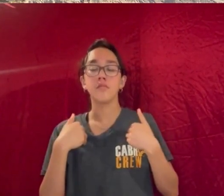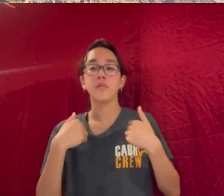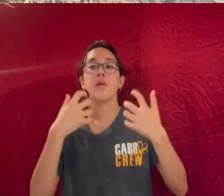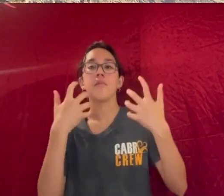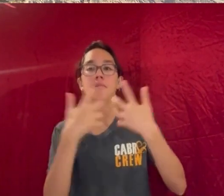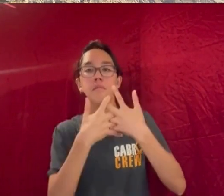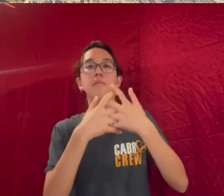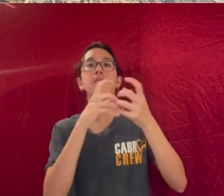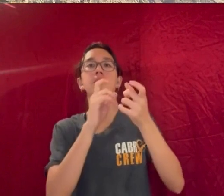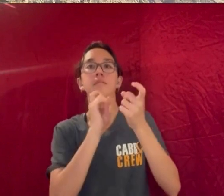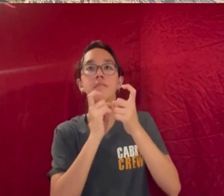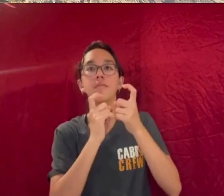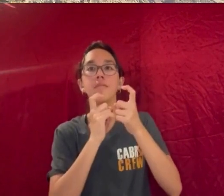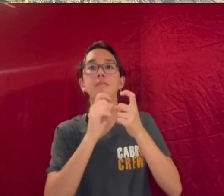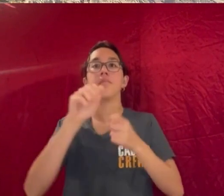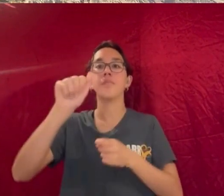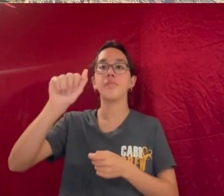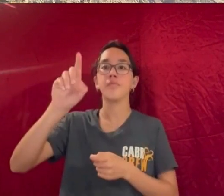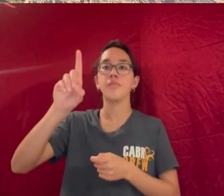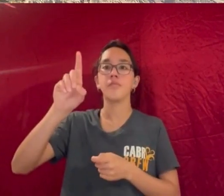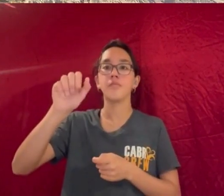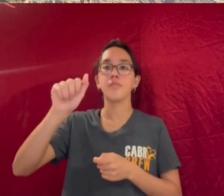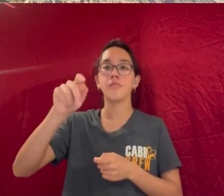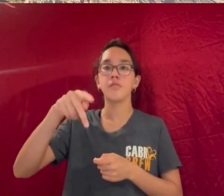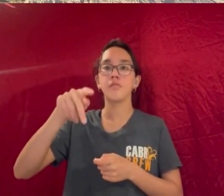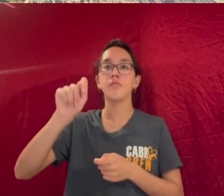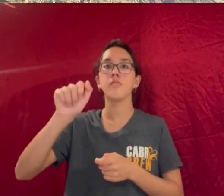having an adaptation.